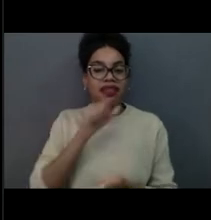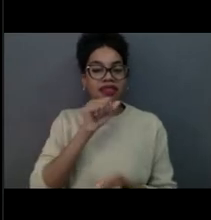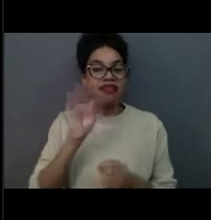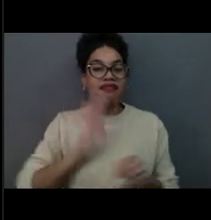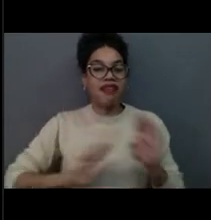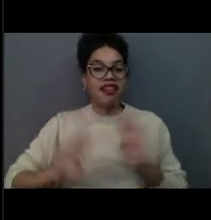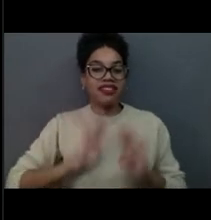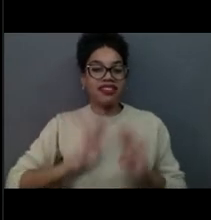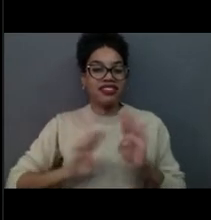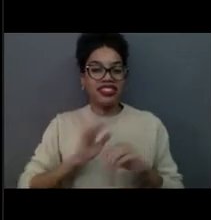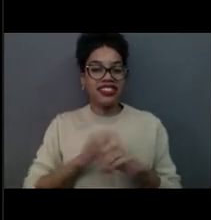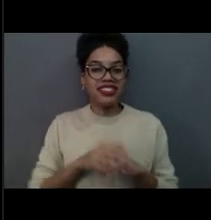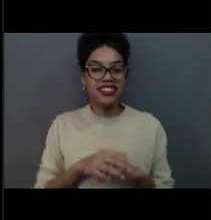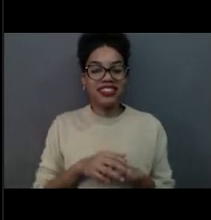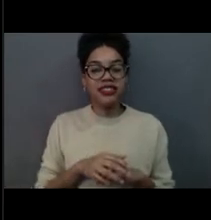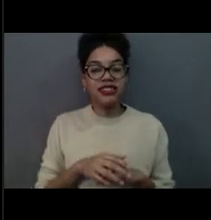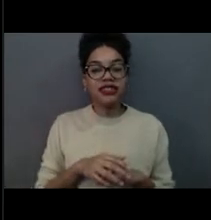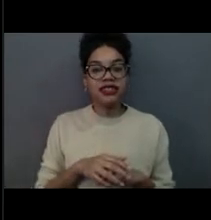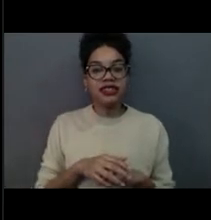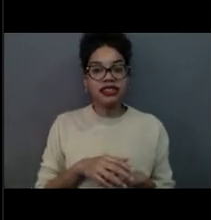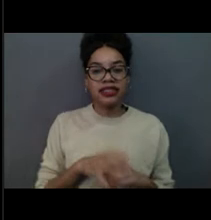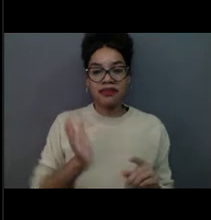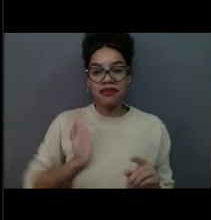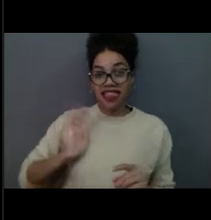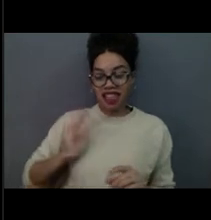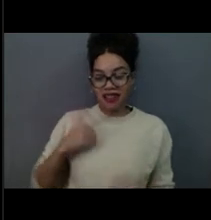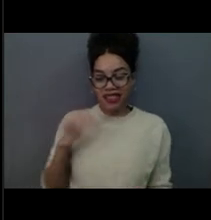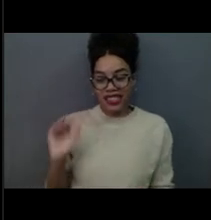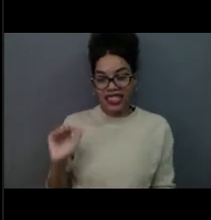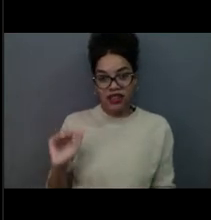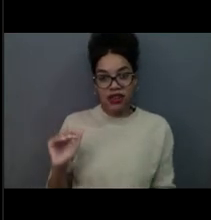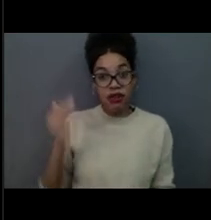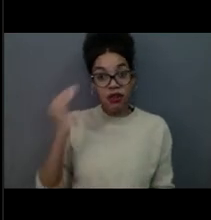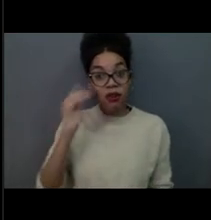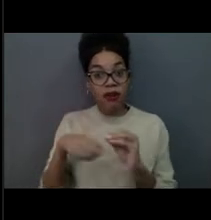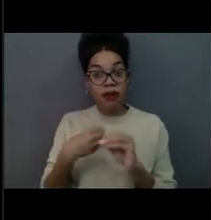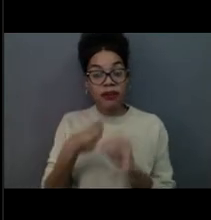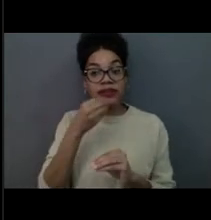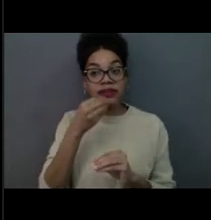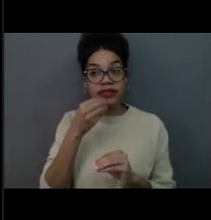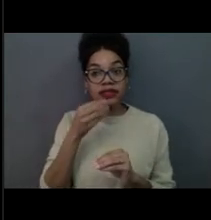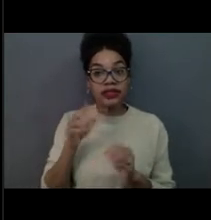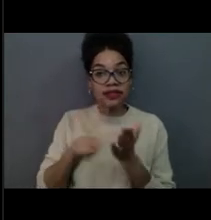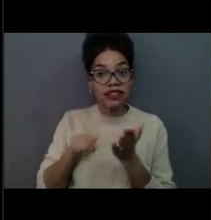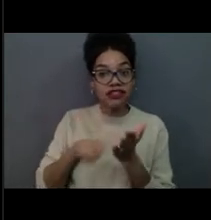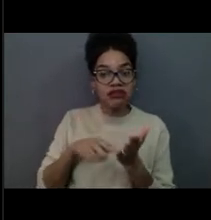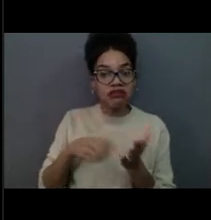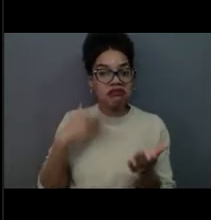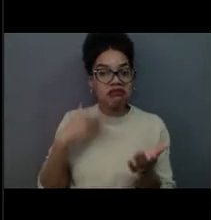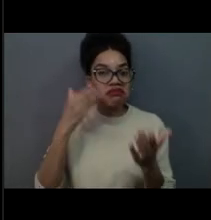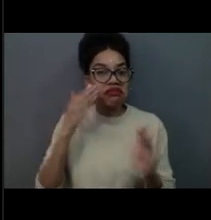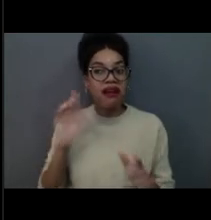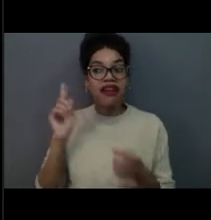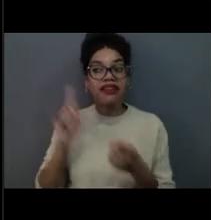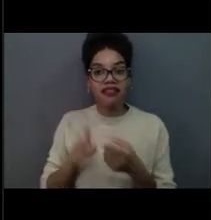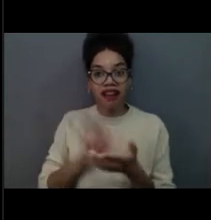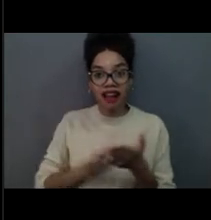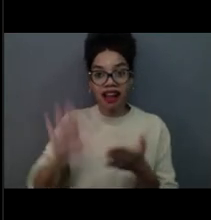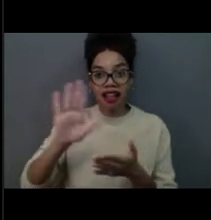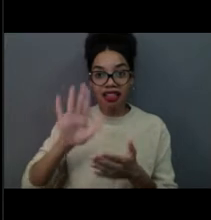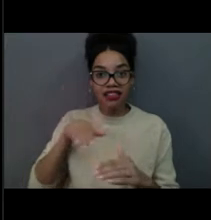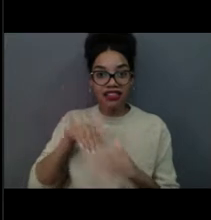kid. I didn't really know seafood inspection existed exactly until I started looking for jobs after college. When I first went to